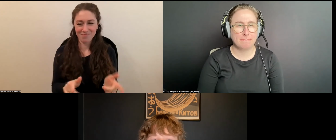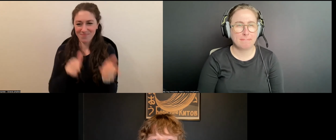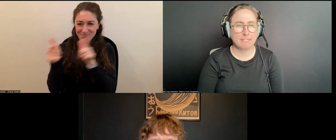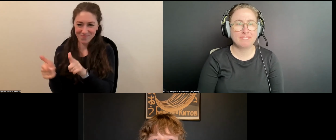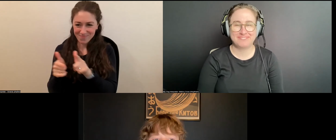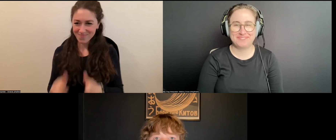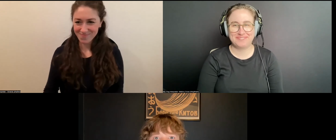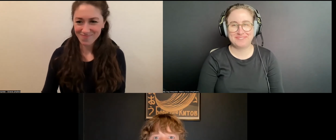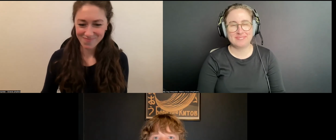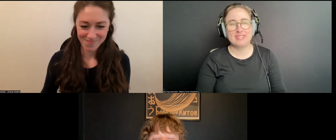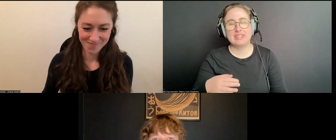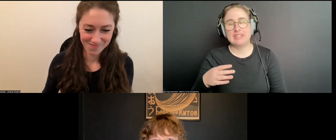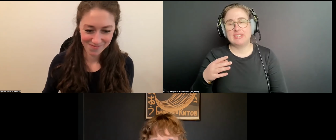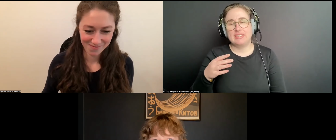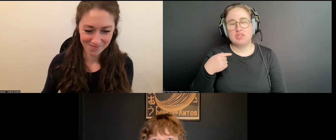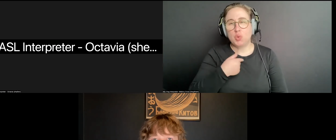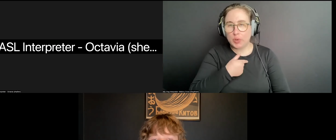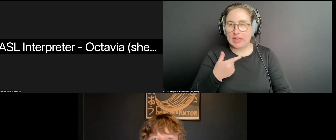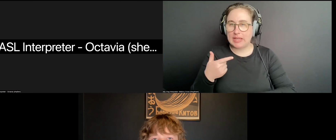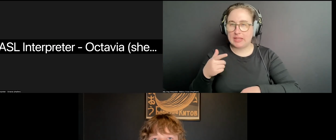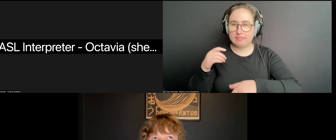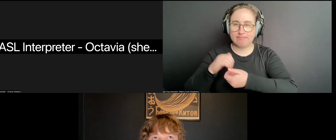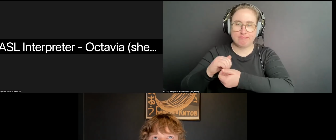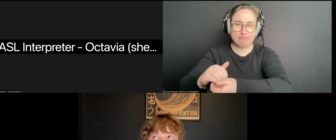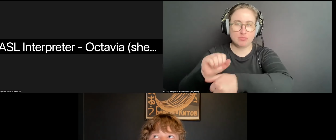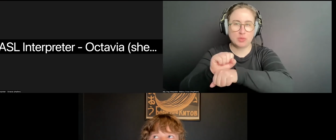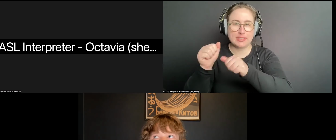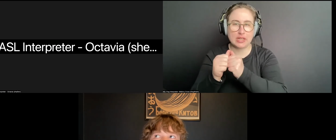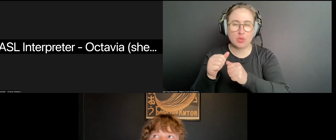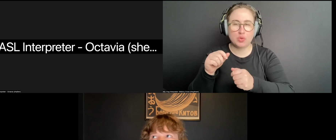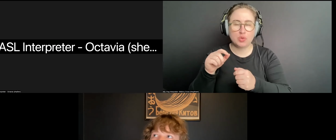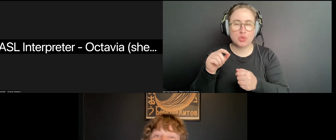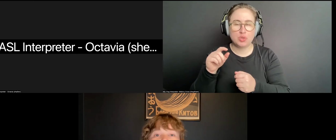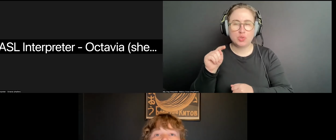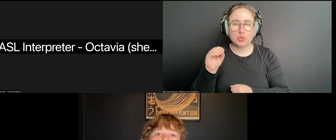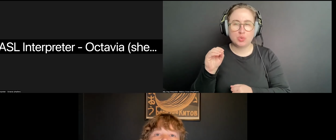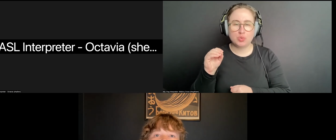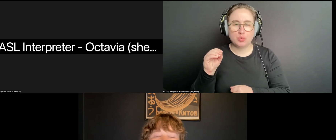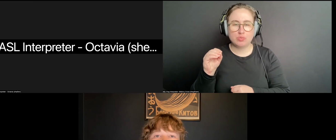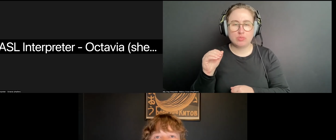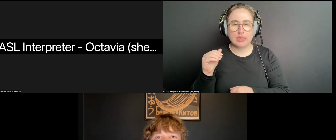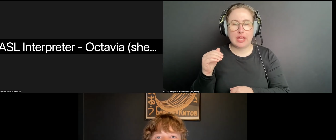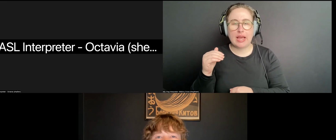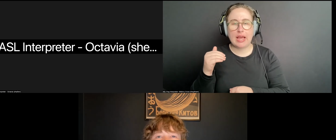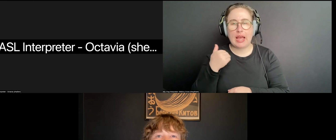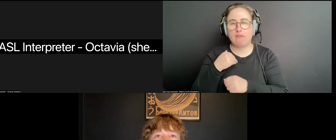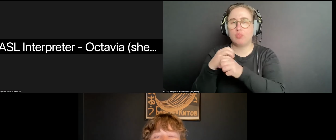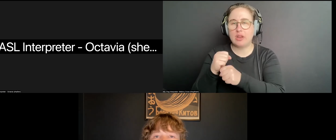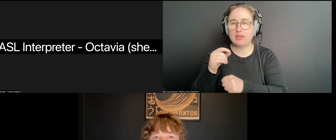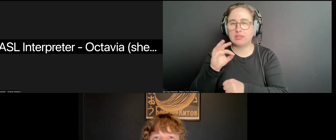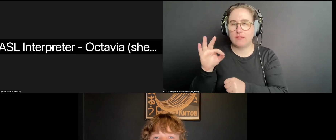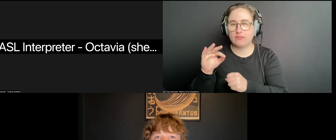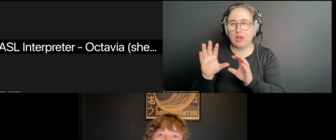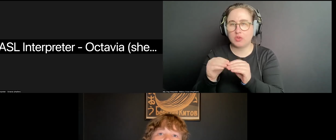And so we've combined forces to do a a redux of a conference that we used